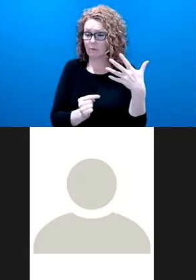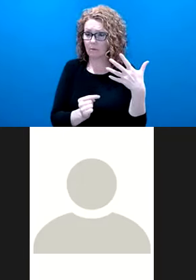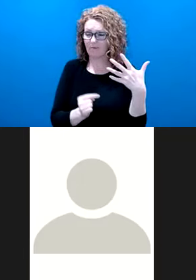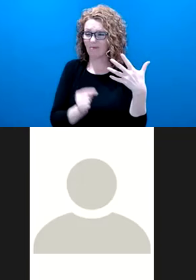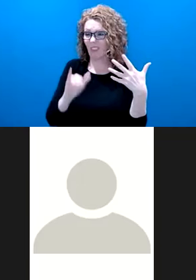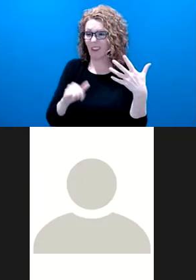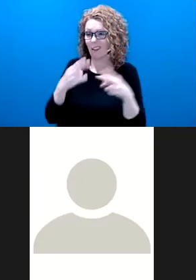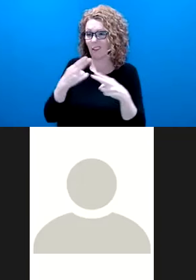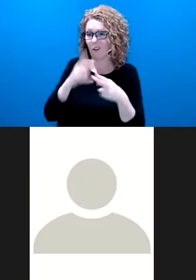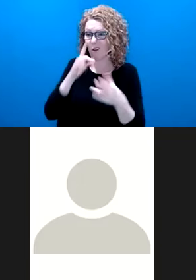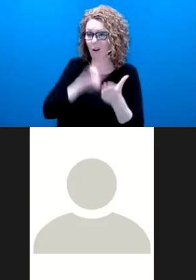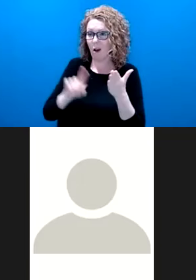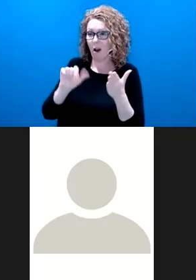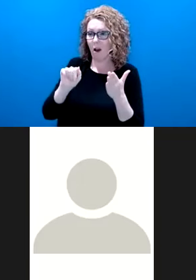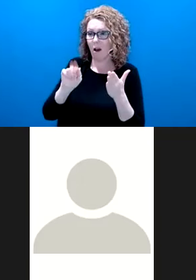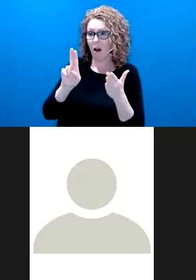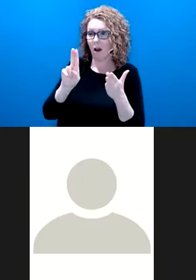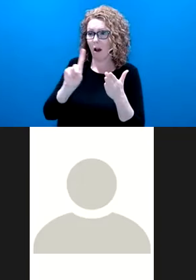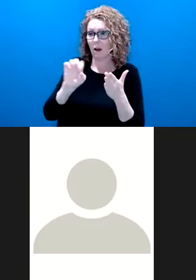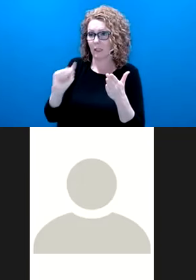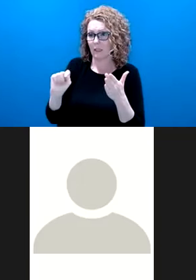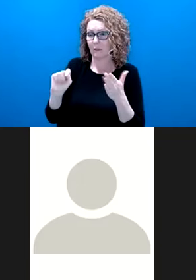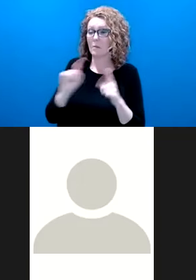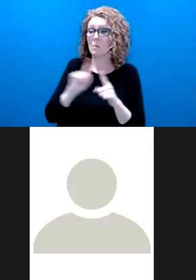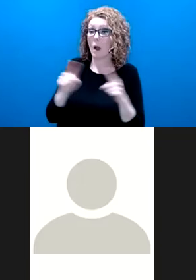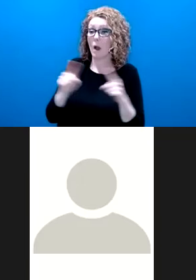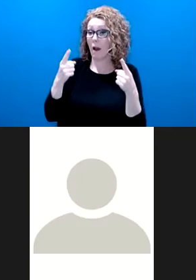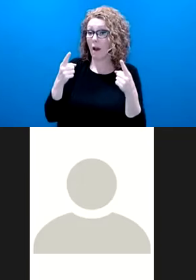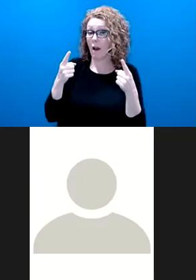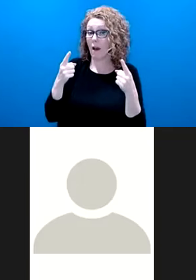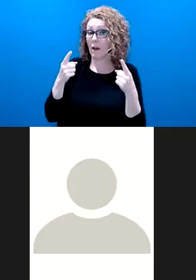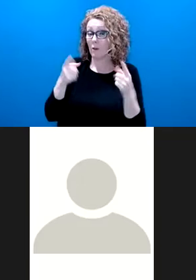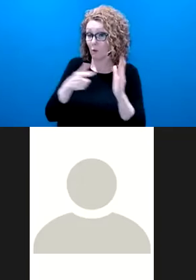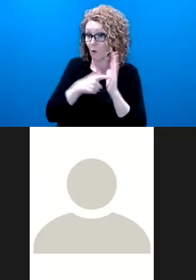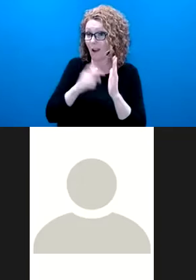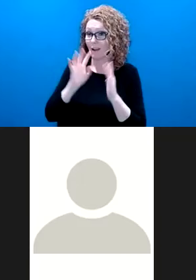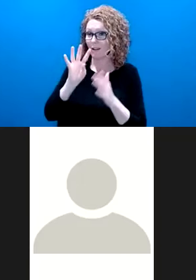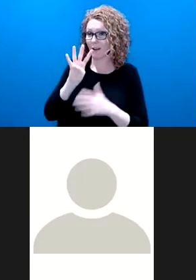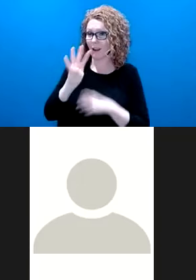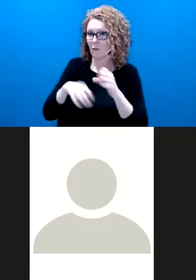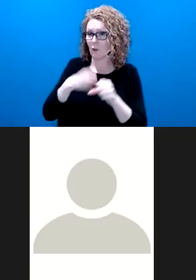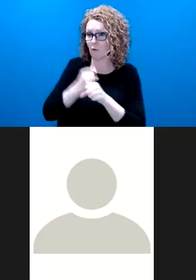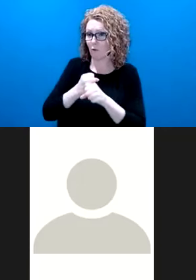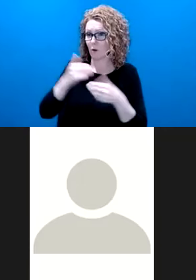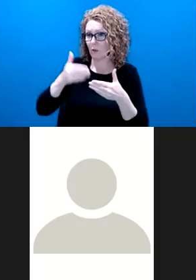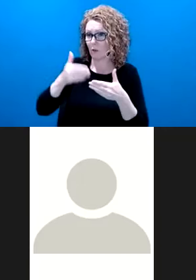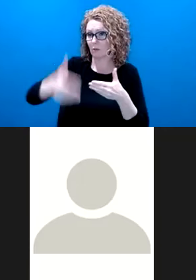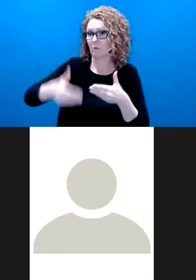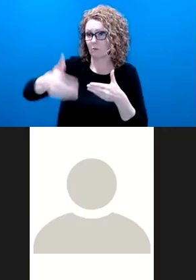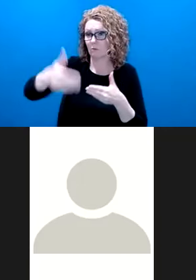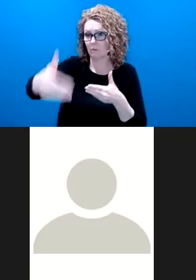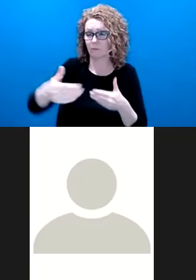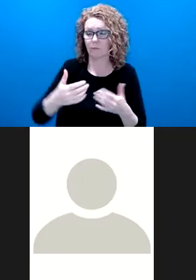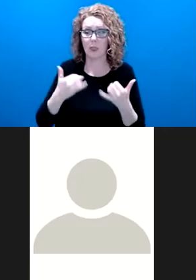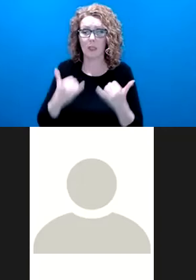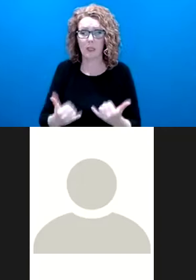educational training over the course of the 4 years. So I'll kind of hand it off to my policy